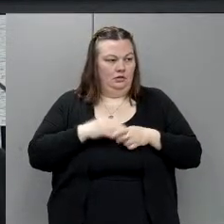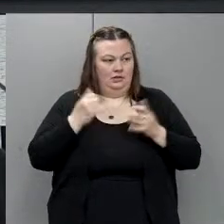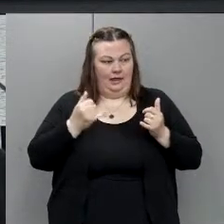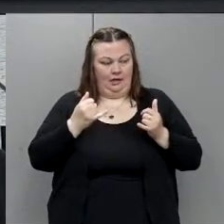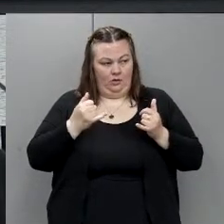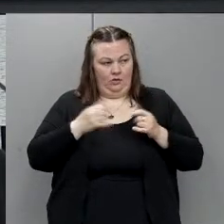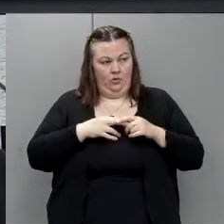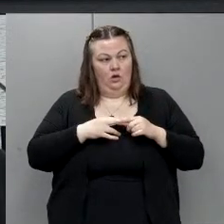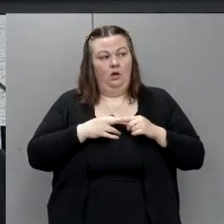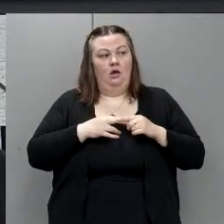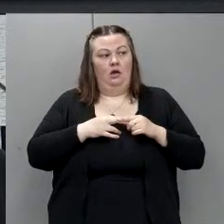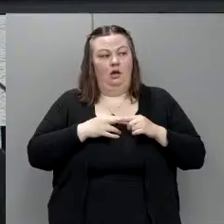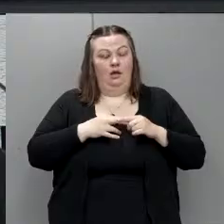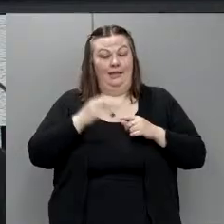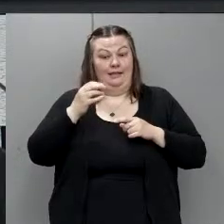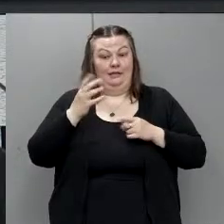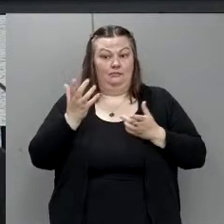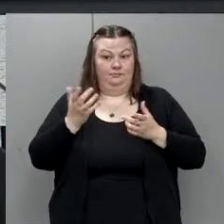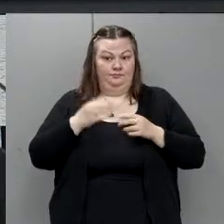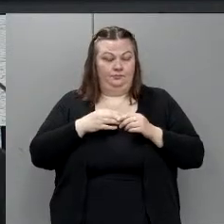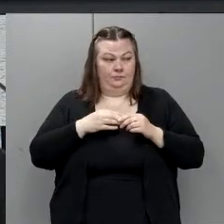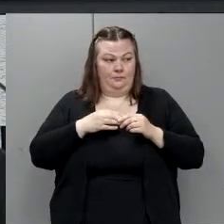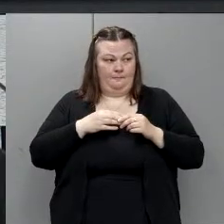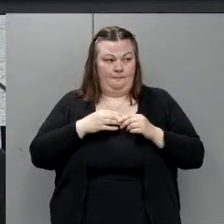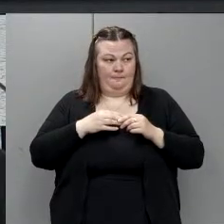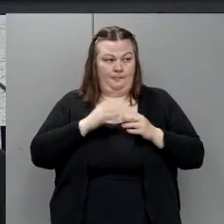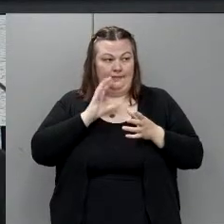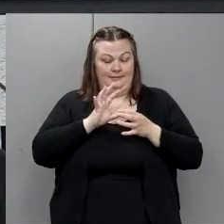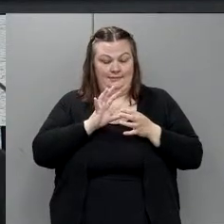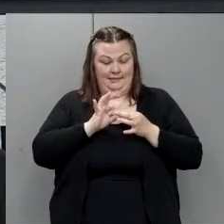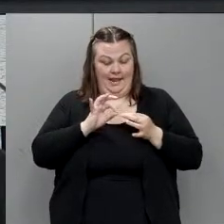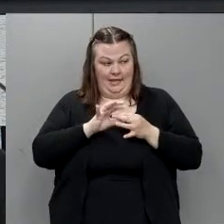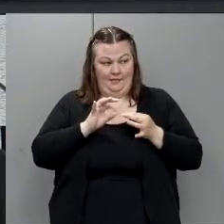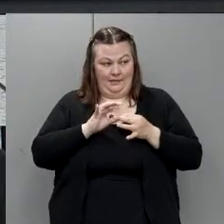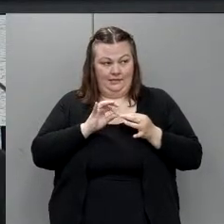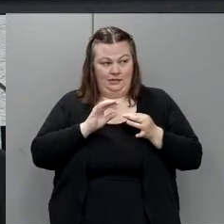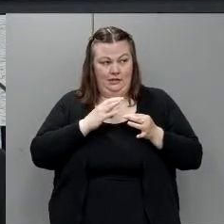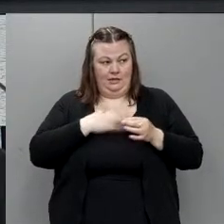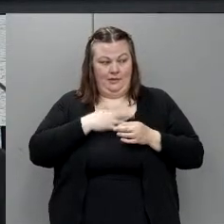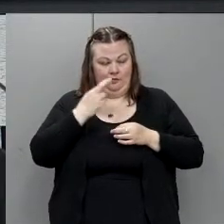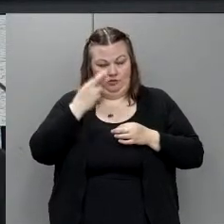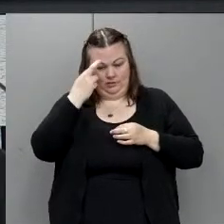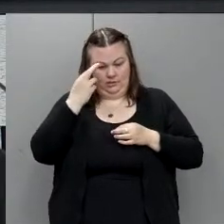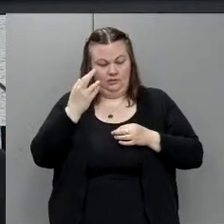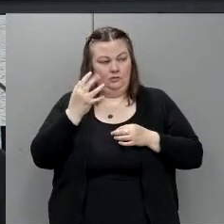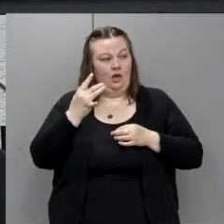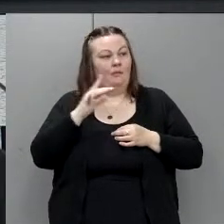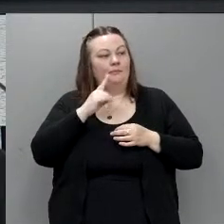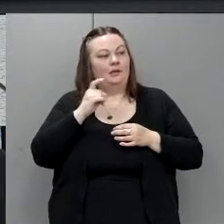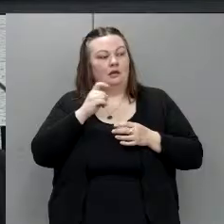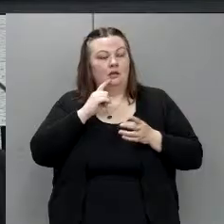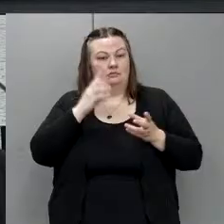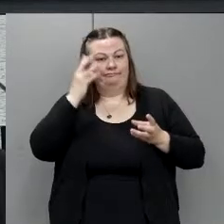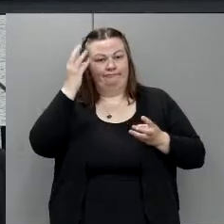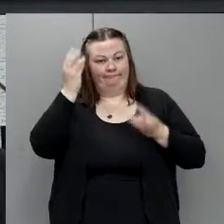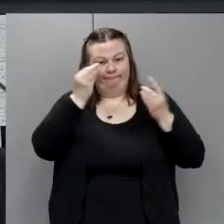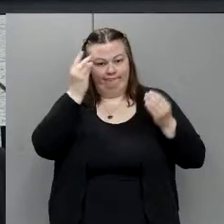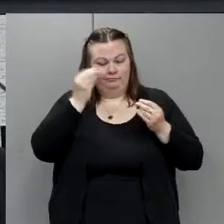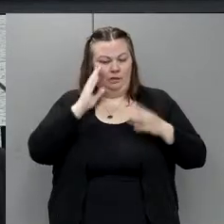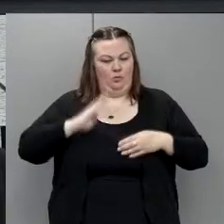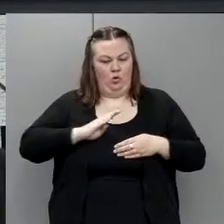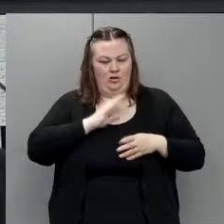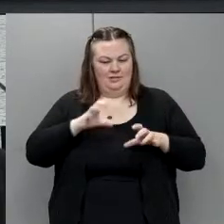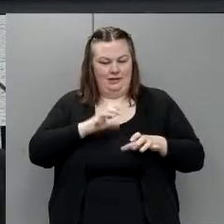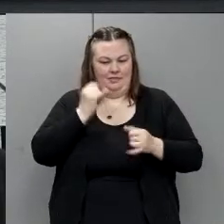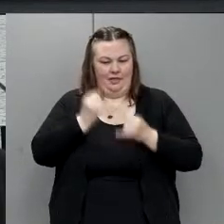Now, in stating this, my reasons are, after considering what the board did